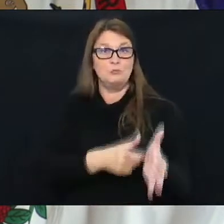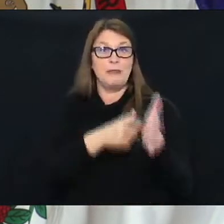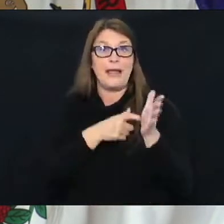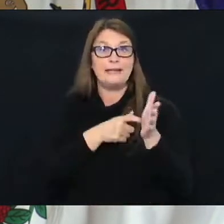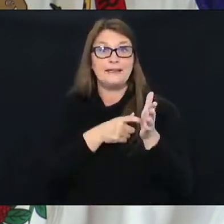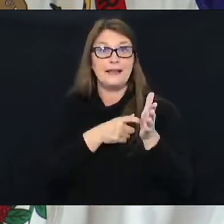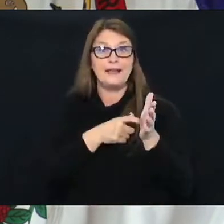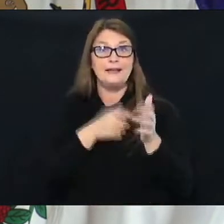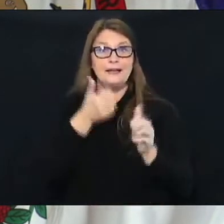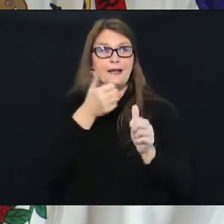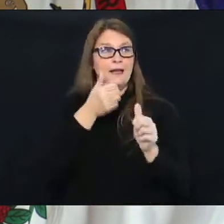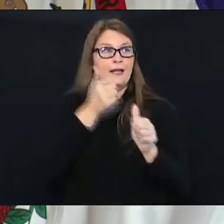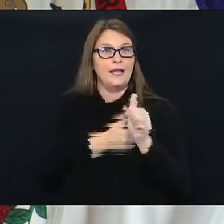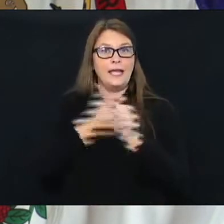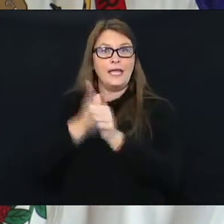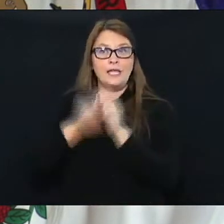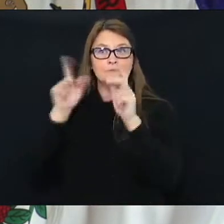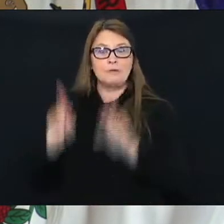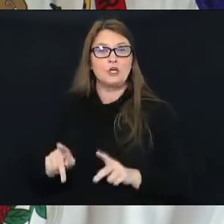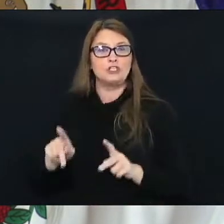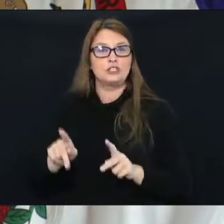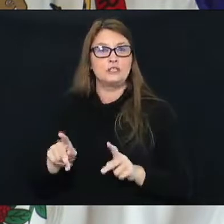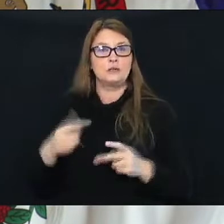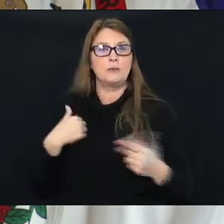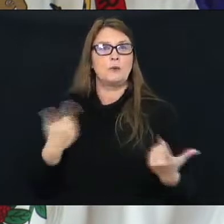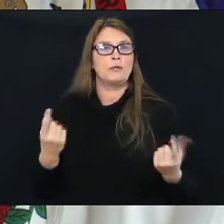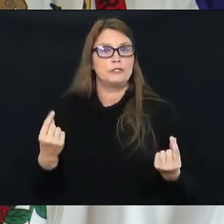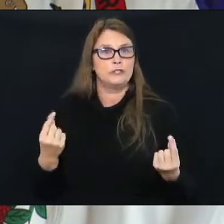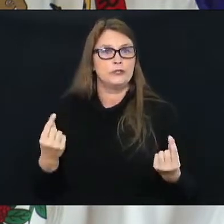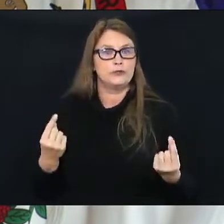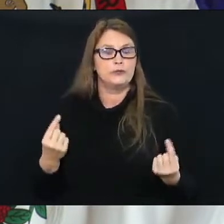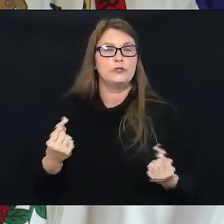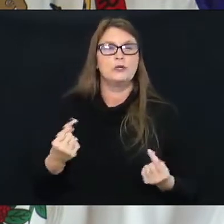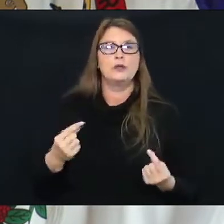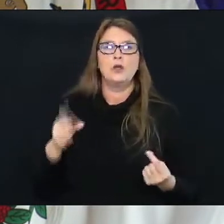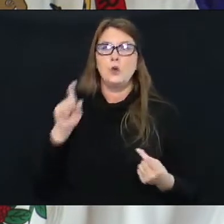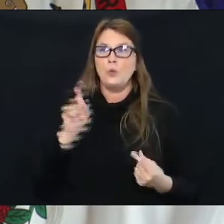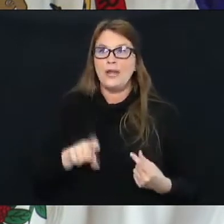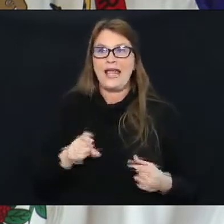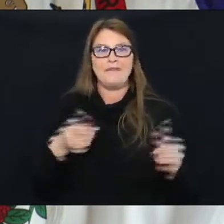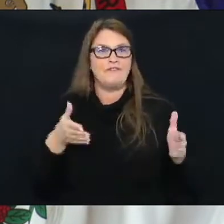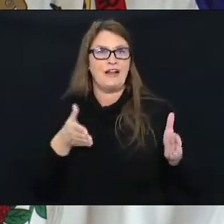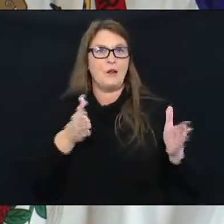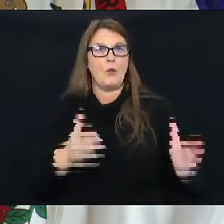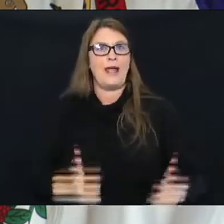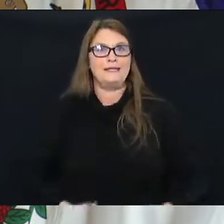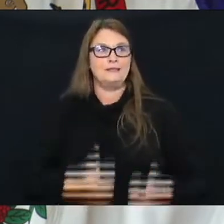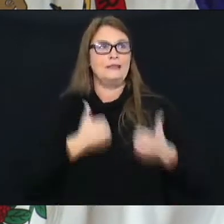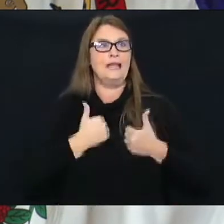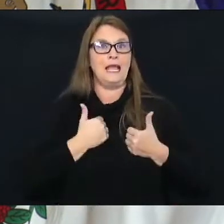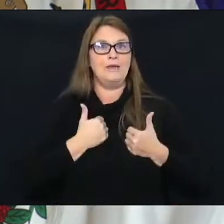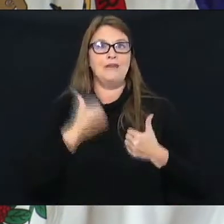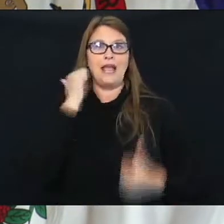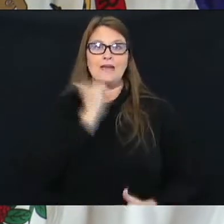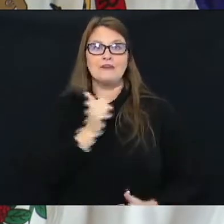one another on what we should be doing. We're going to have to find a way to live with this, but at the